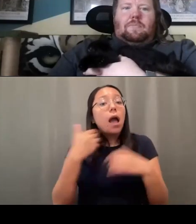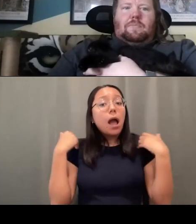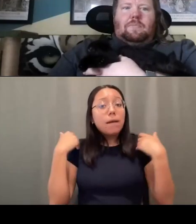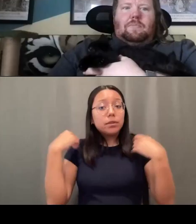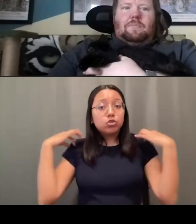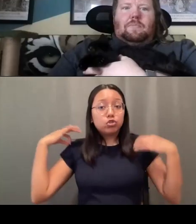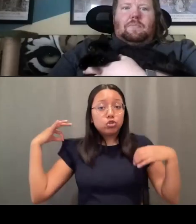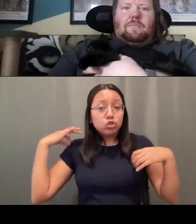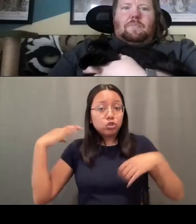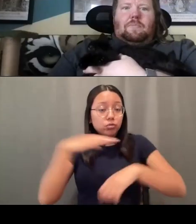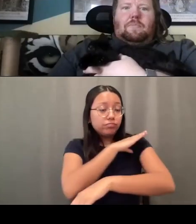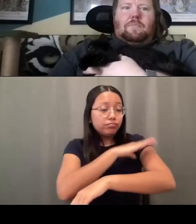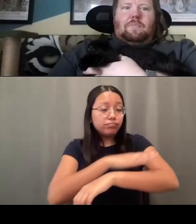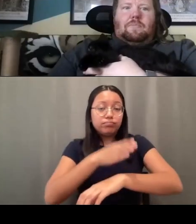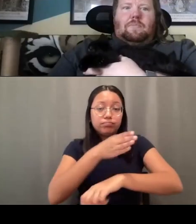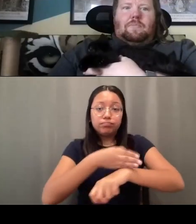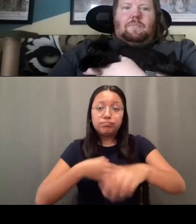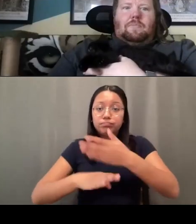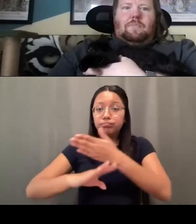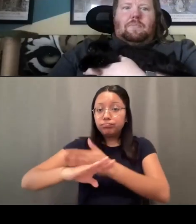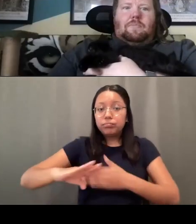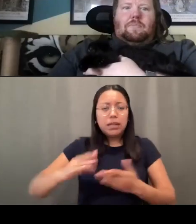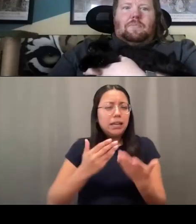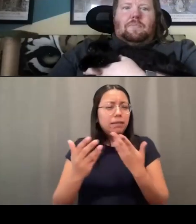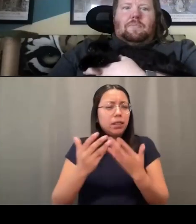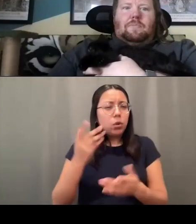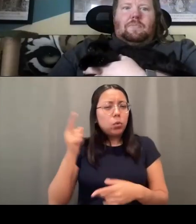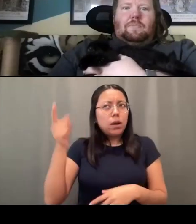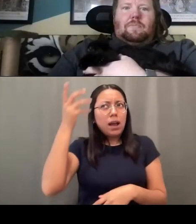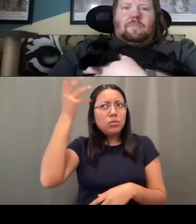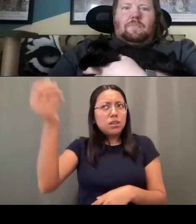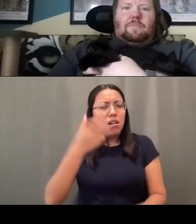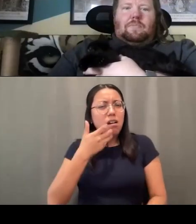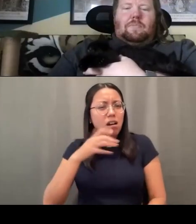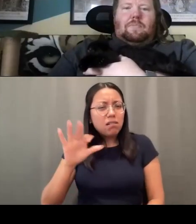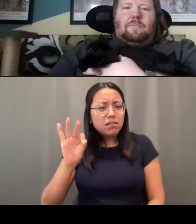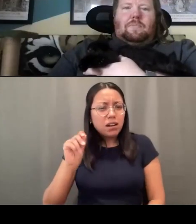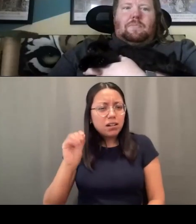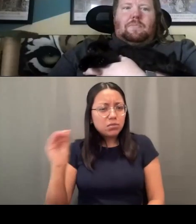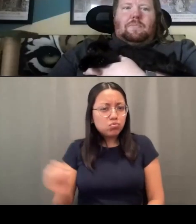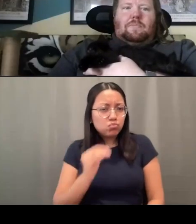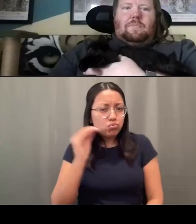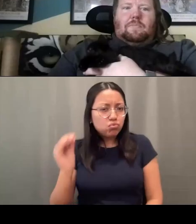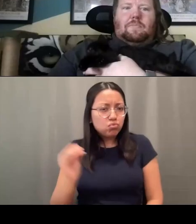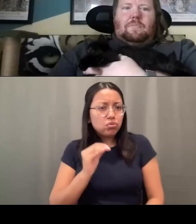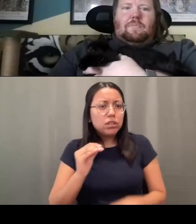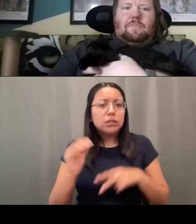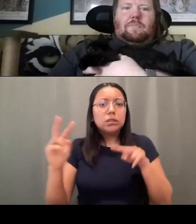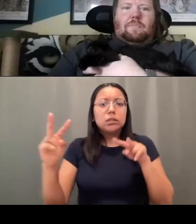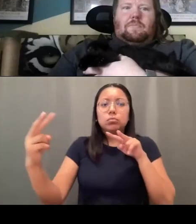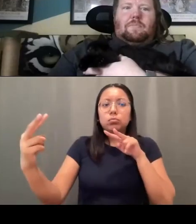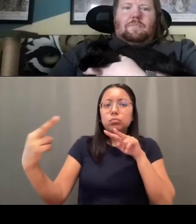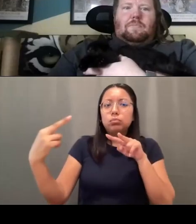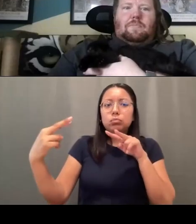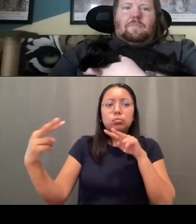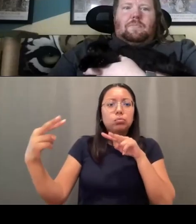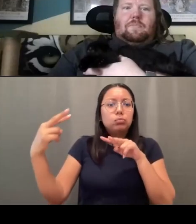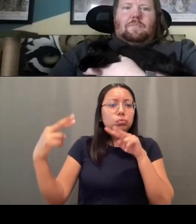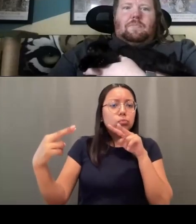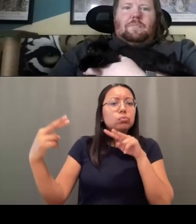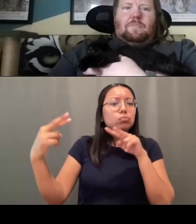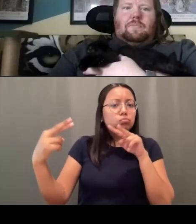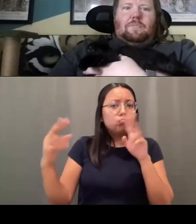level of eye contact with their provider. And you ask them, you, the provider, ask them, hey, what's going on, Bex? And after a